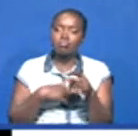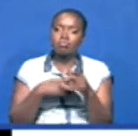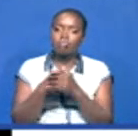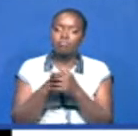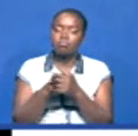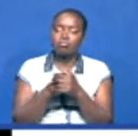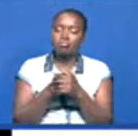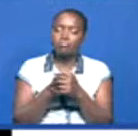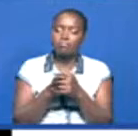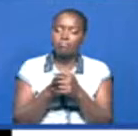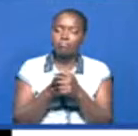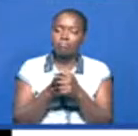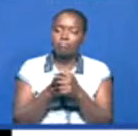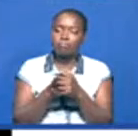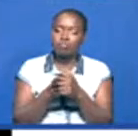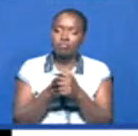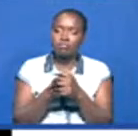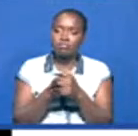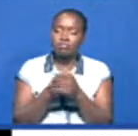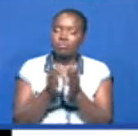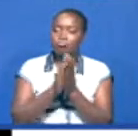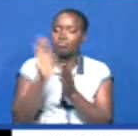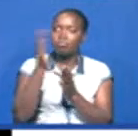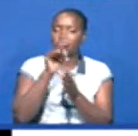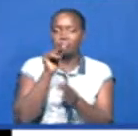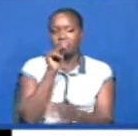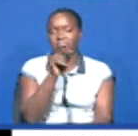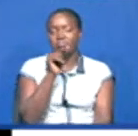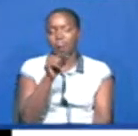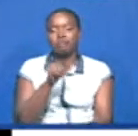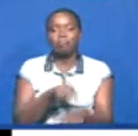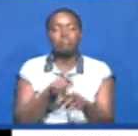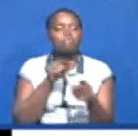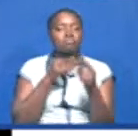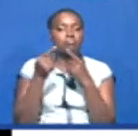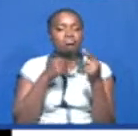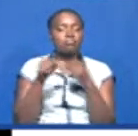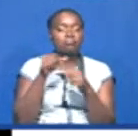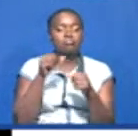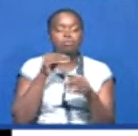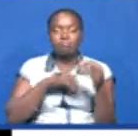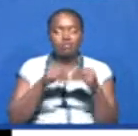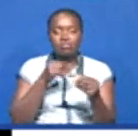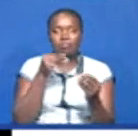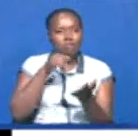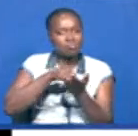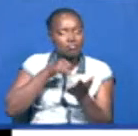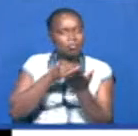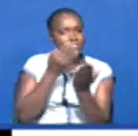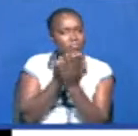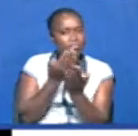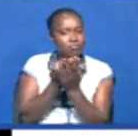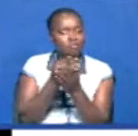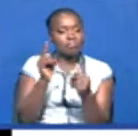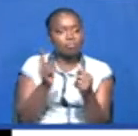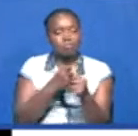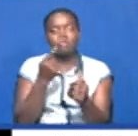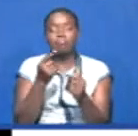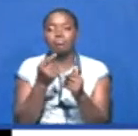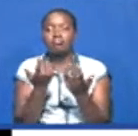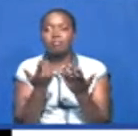we never point the fingers in that direction when we talk about corruption. So I want to emphasize and appeal that first and